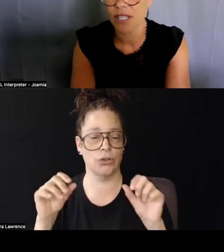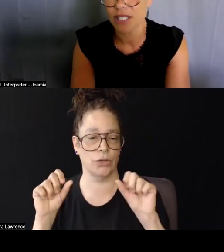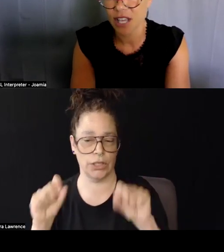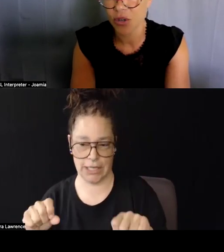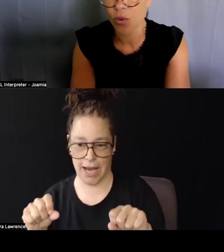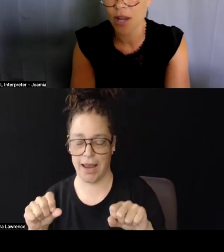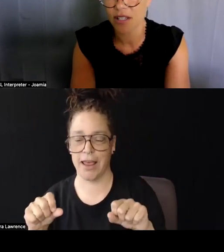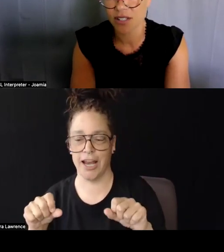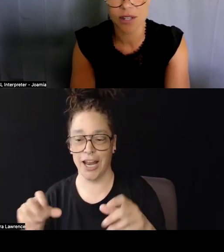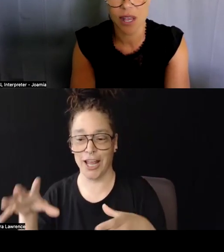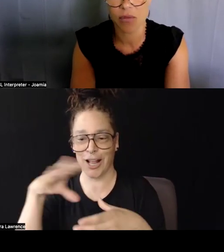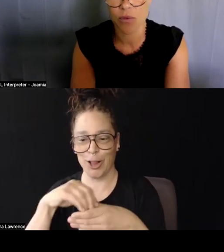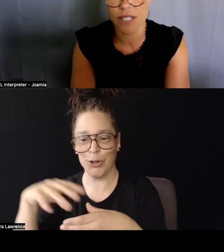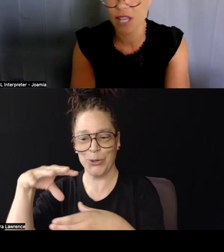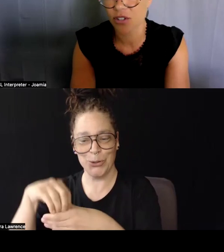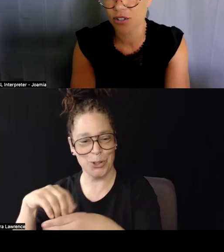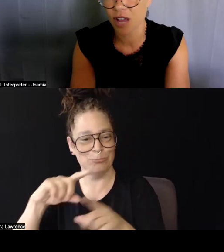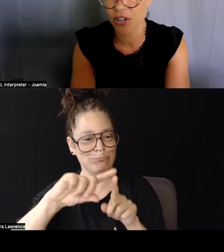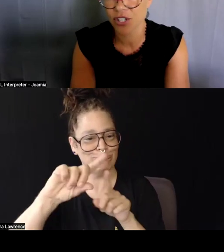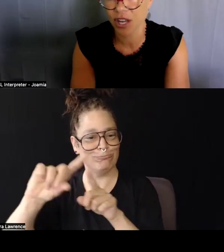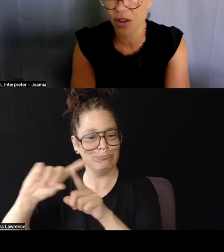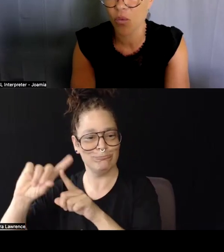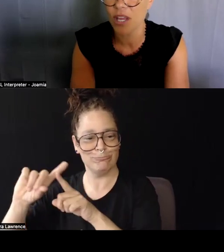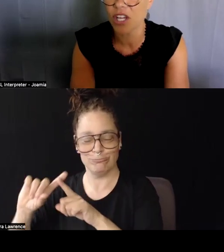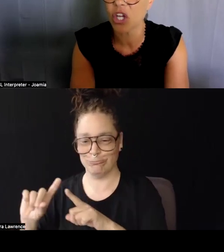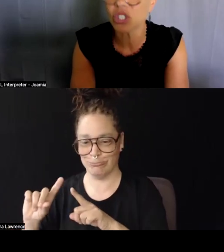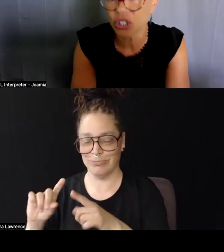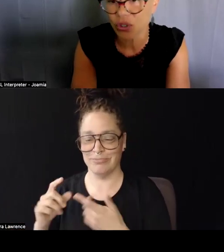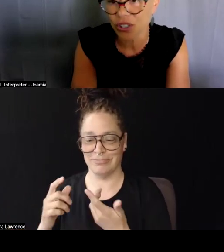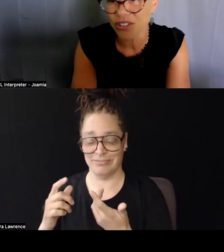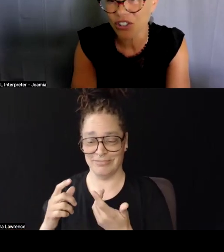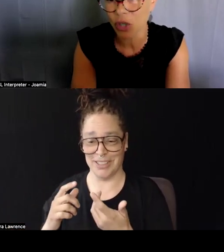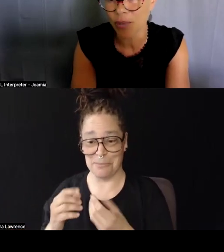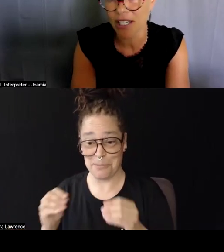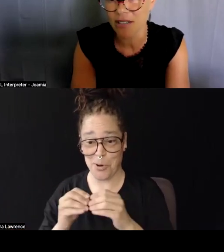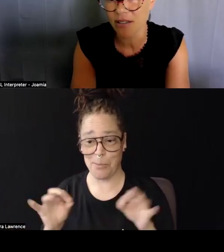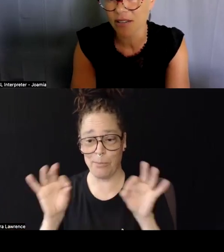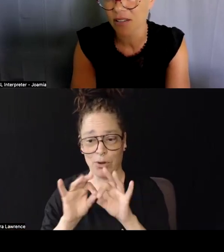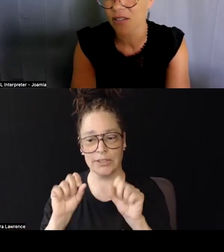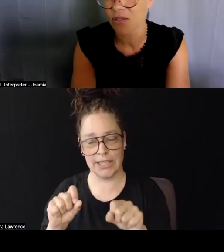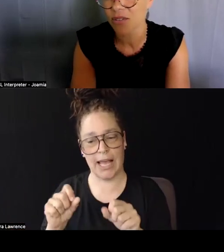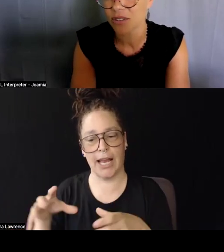If we decenter whiteness and recenter diversity, we can include